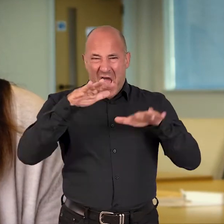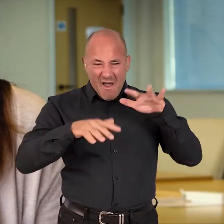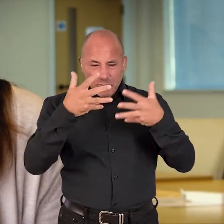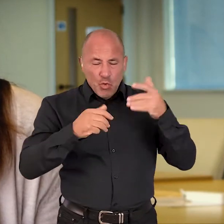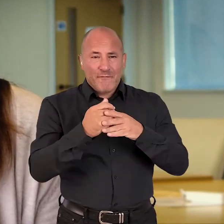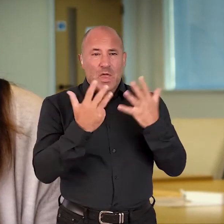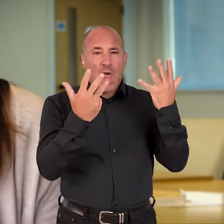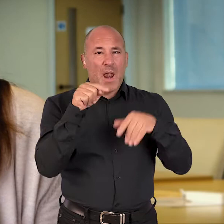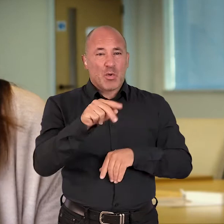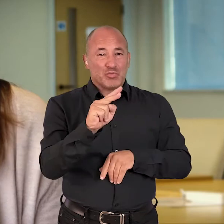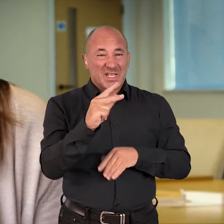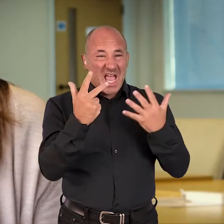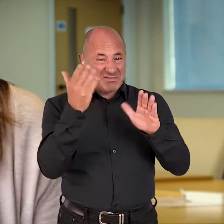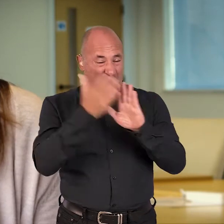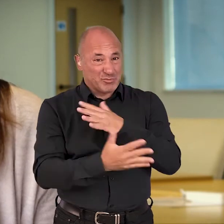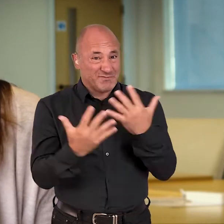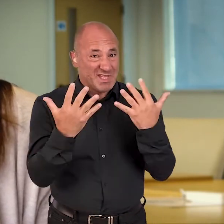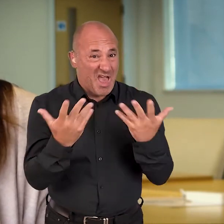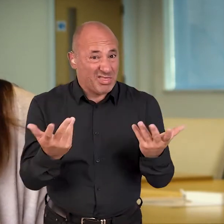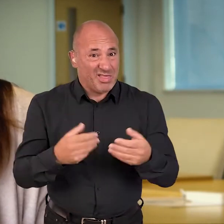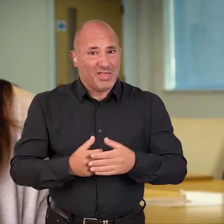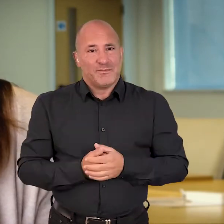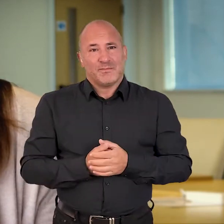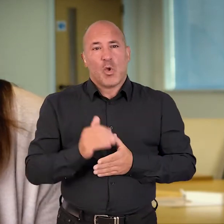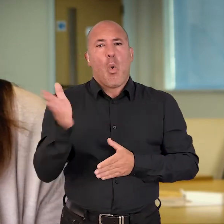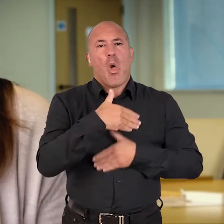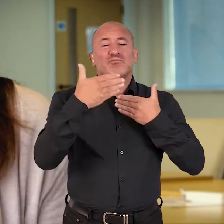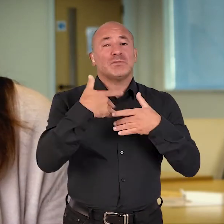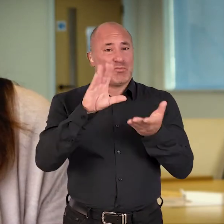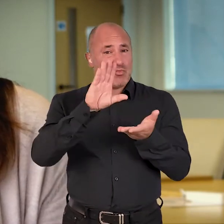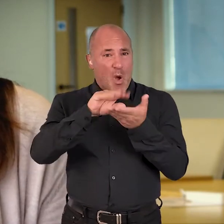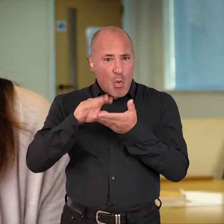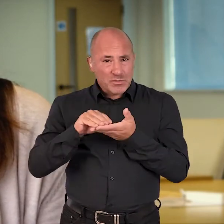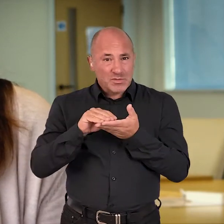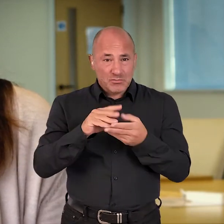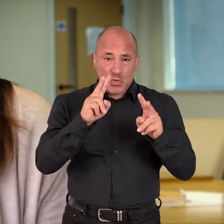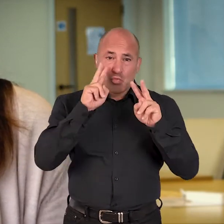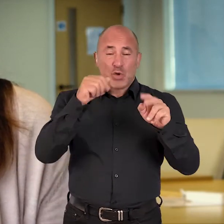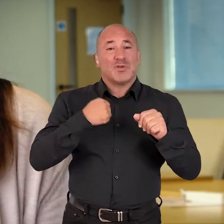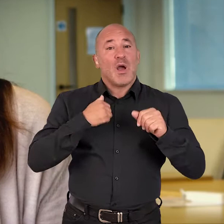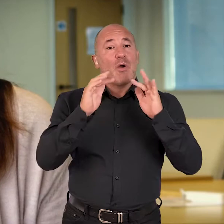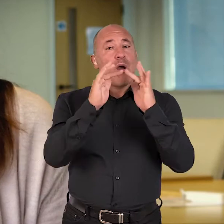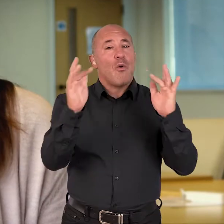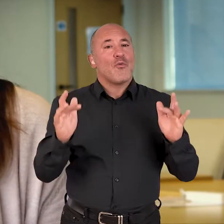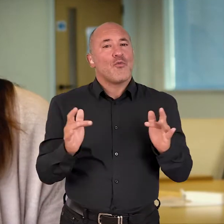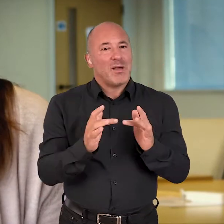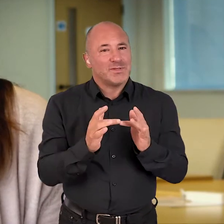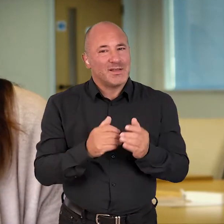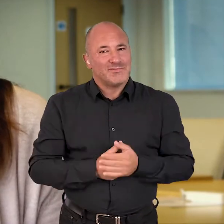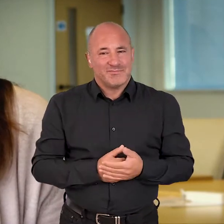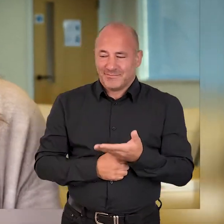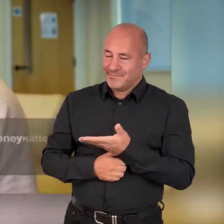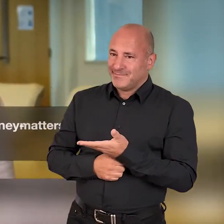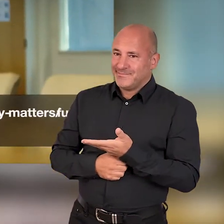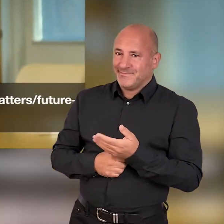with an average score of 9.28 out of 10. All the sessions were recorded, and you can watch them by visiting